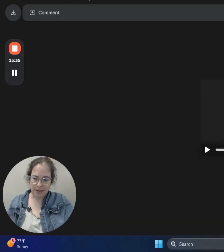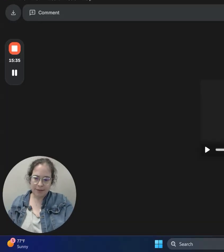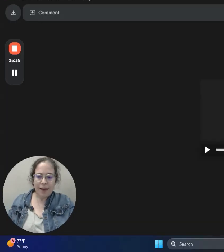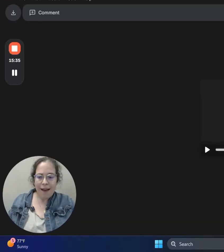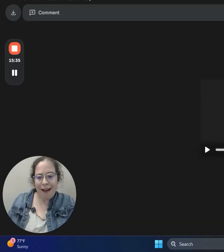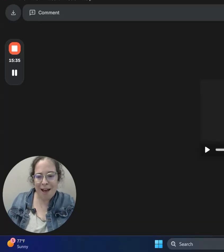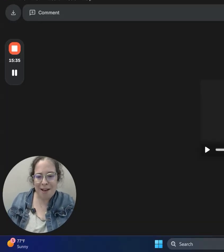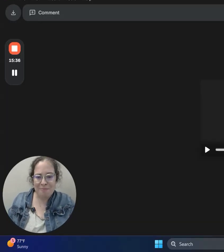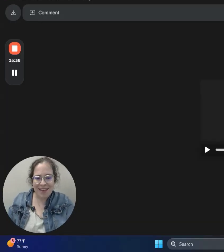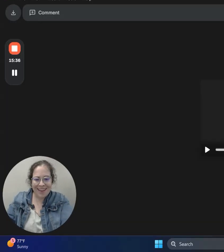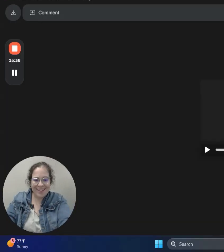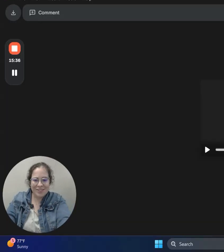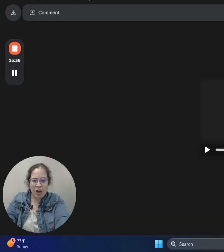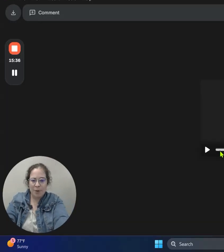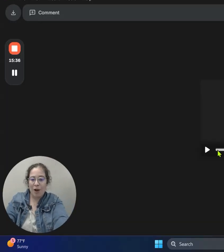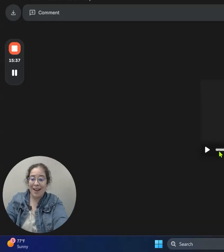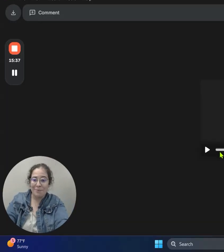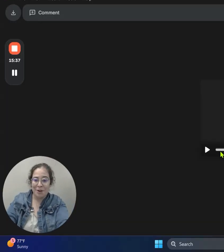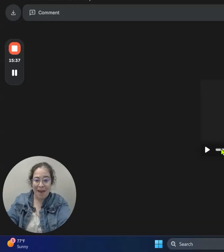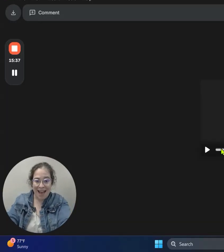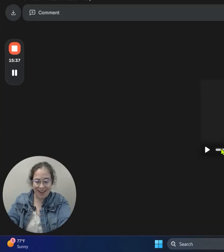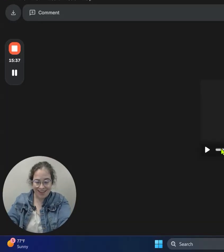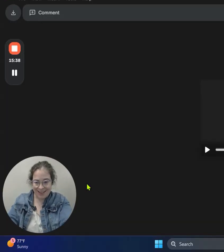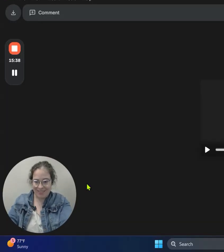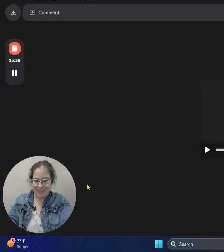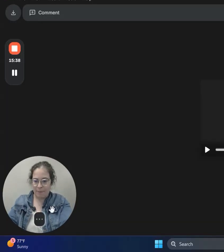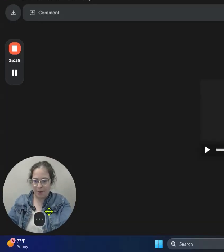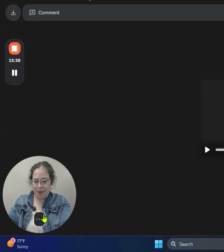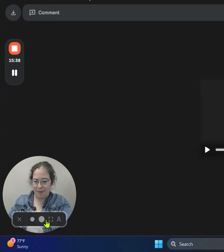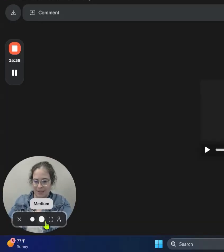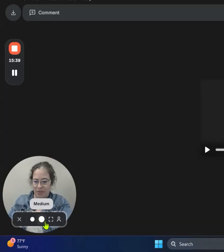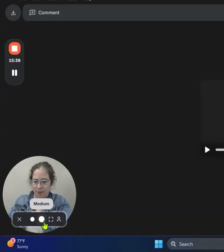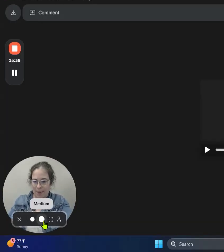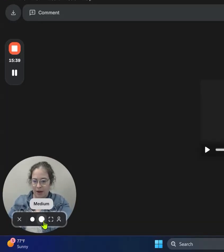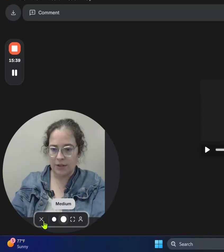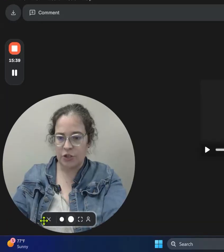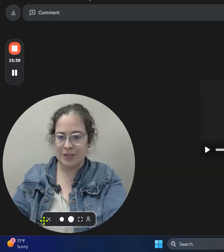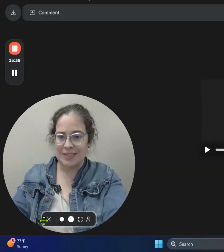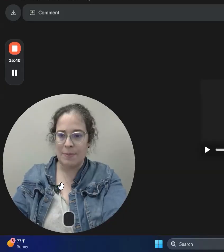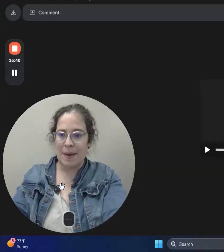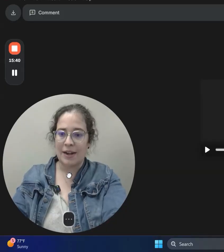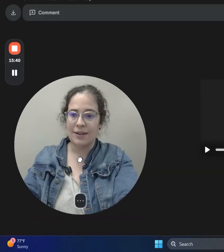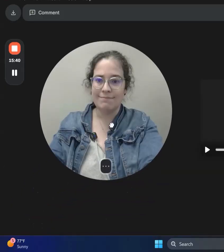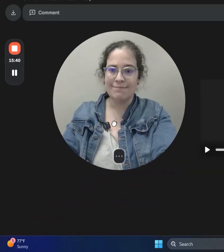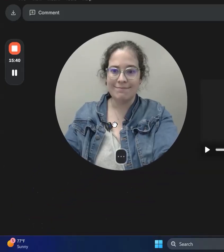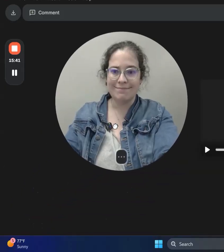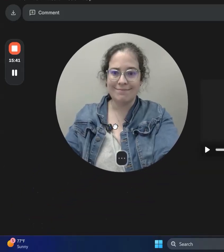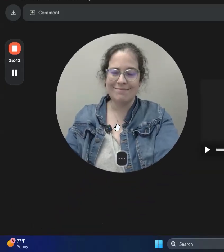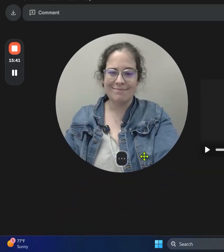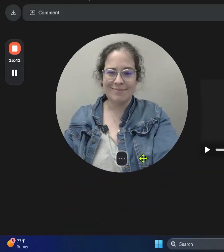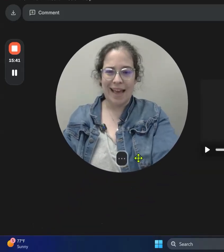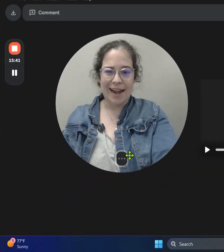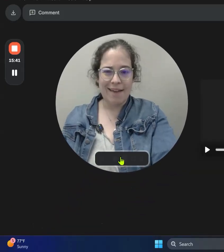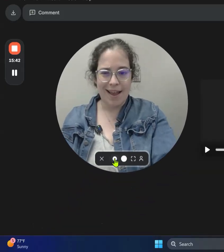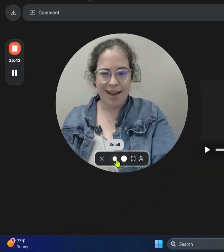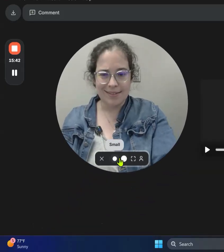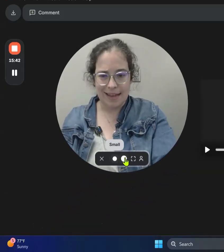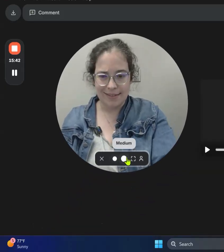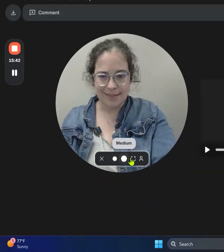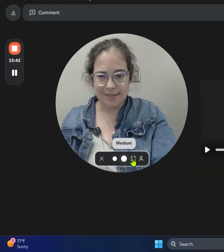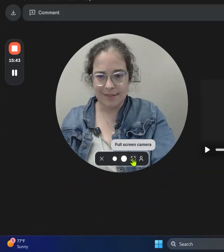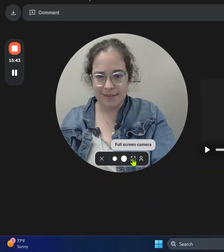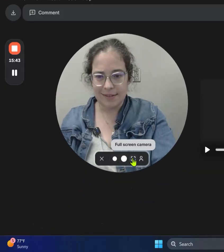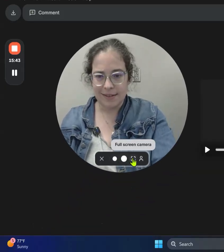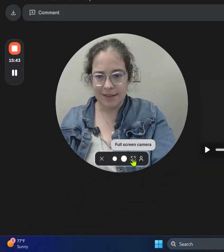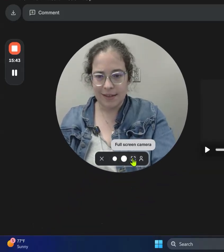loves me. So I'm going to go ahead and I'm going to go back. And this time I'm going to make myself a little bit bigger so you can see me better. Got to have that